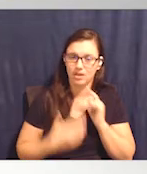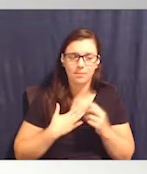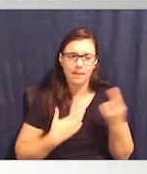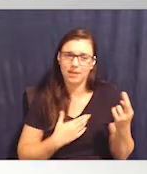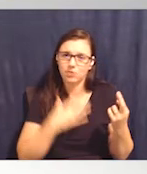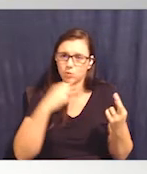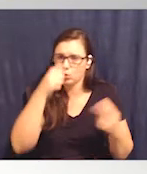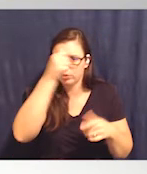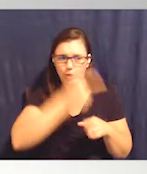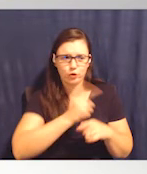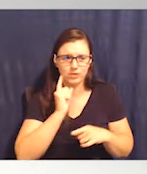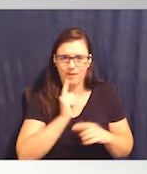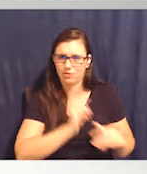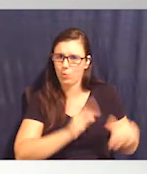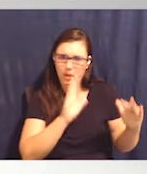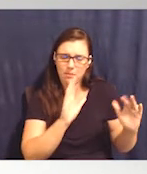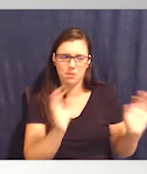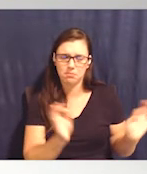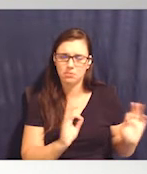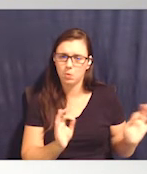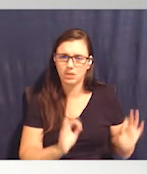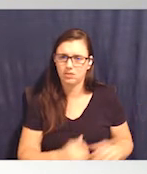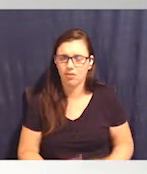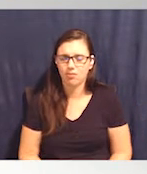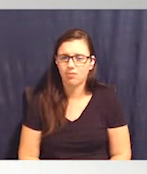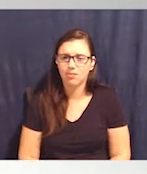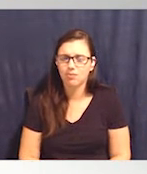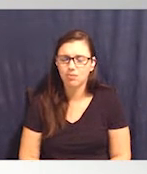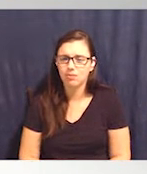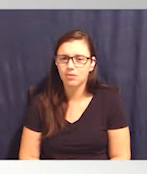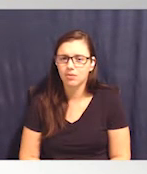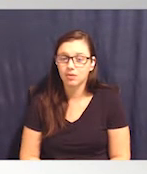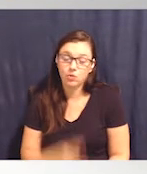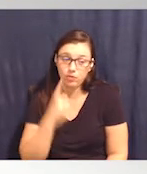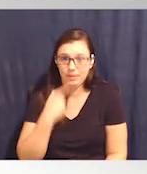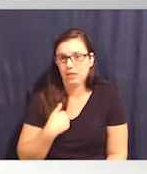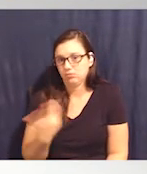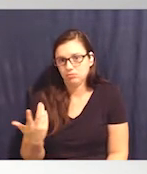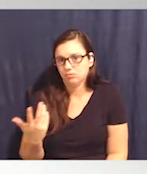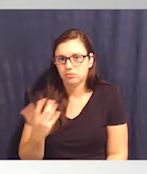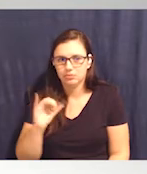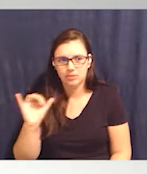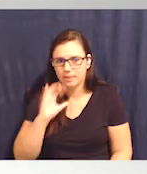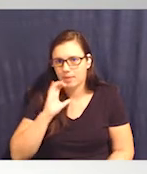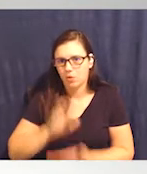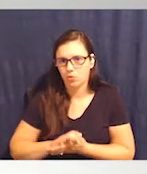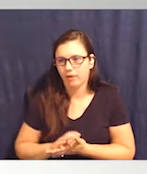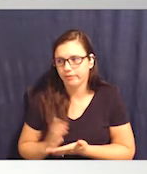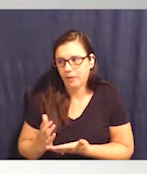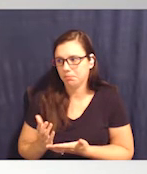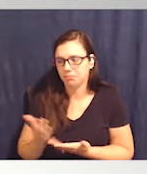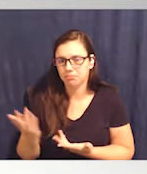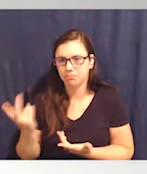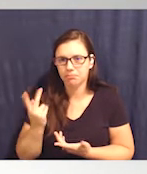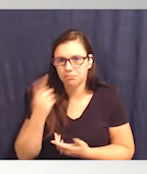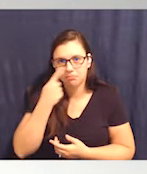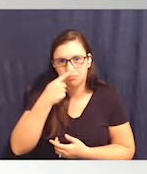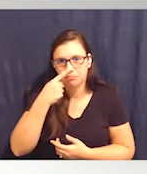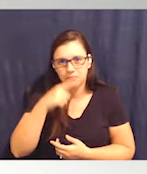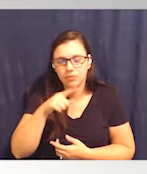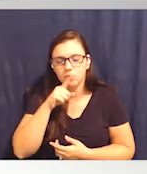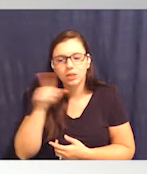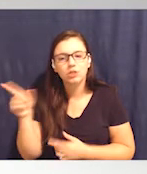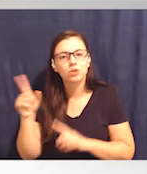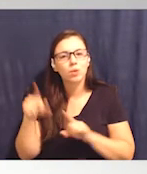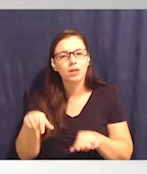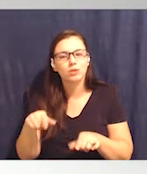big deal, at least to me, and same to my wife. She actually went through the interpreter